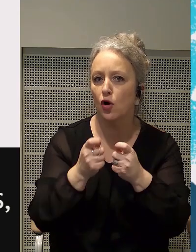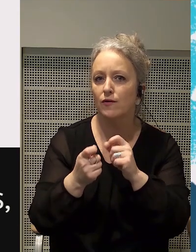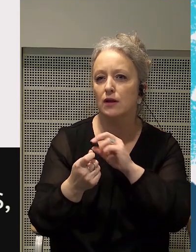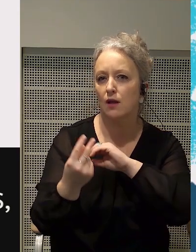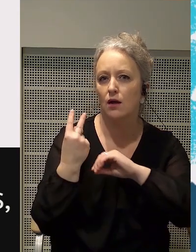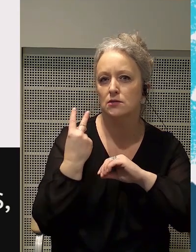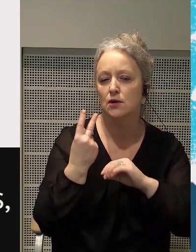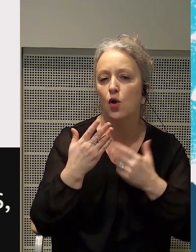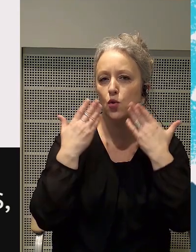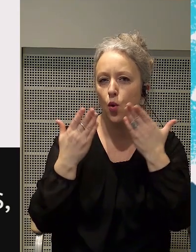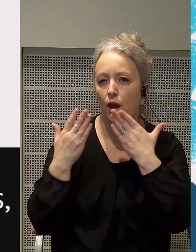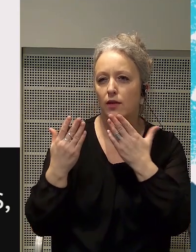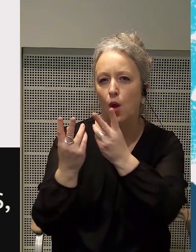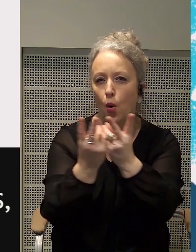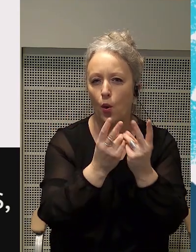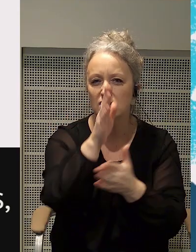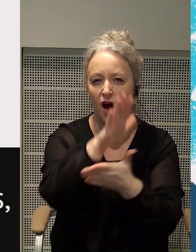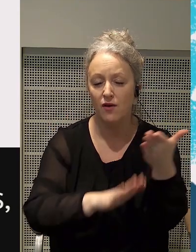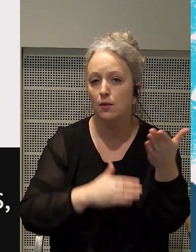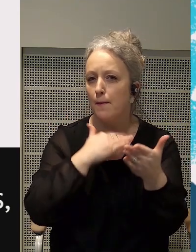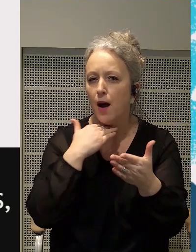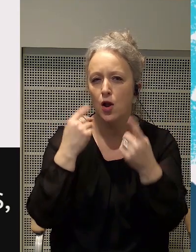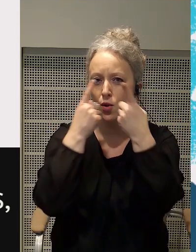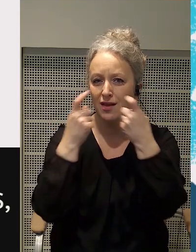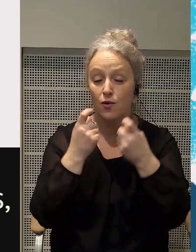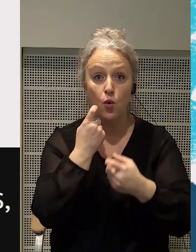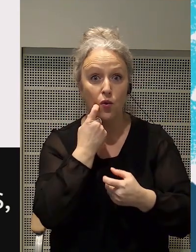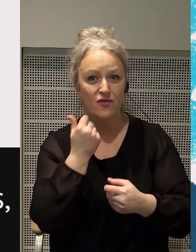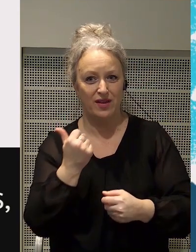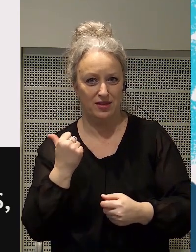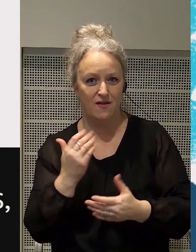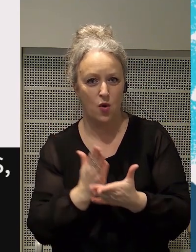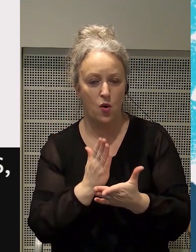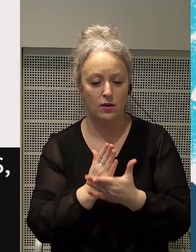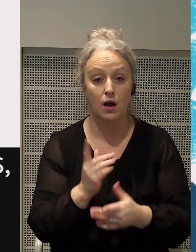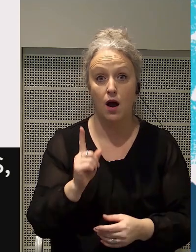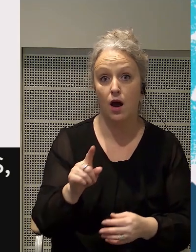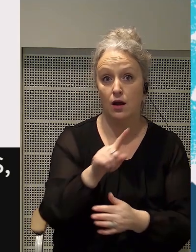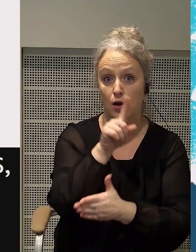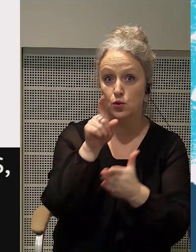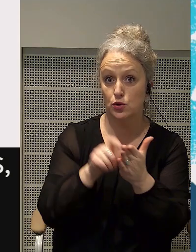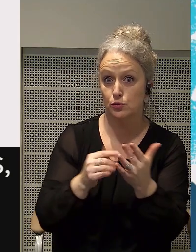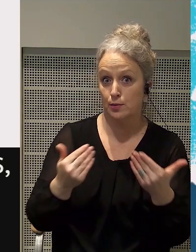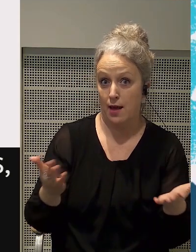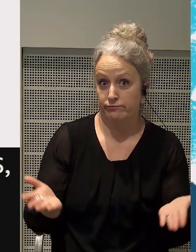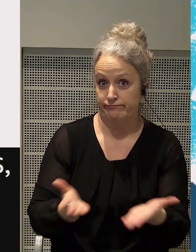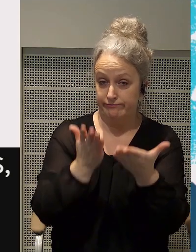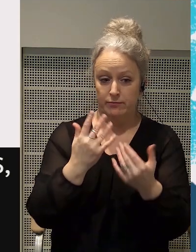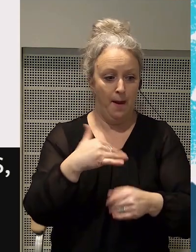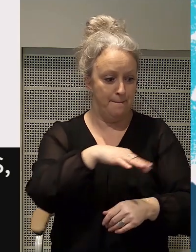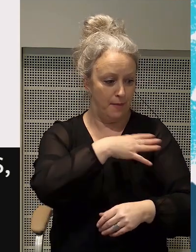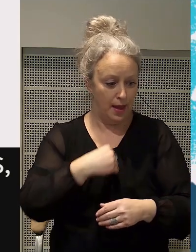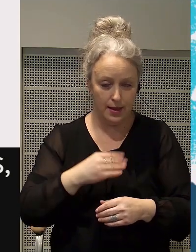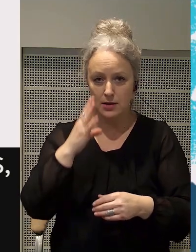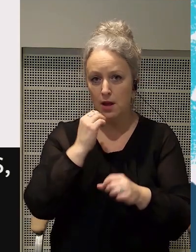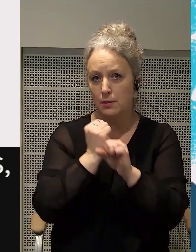now is, how can we, make a difference in improving access to medicines for the rare